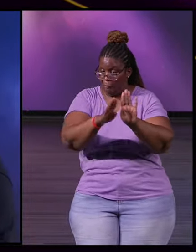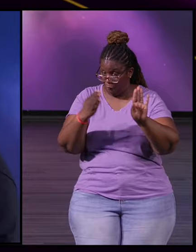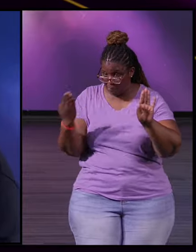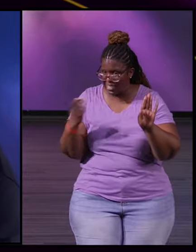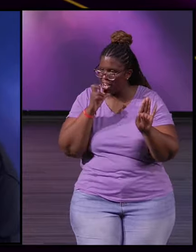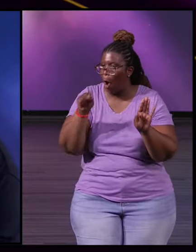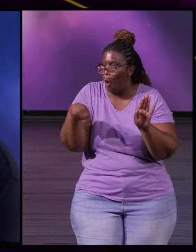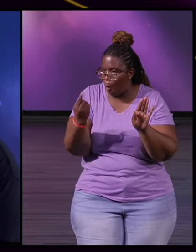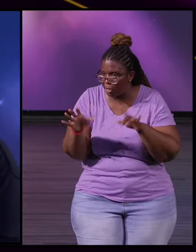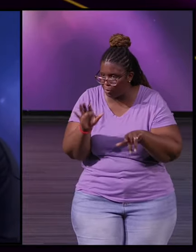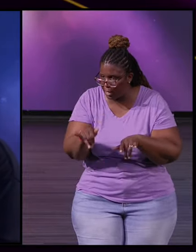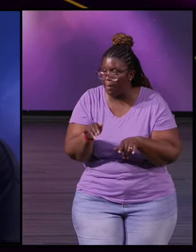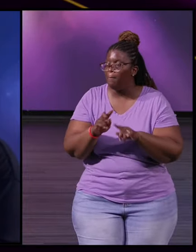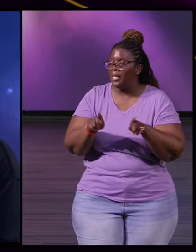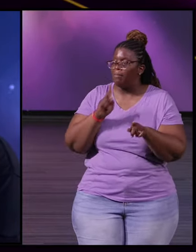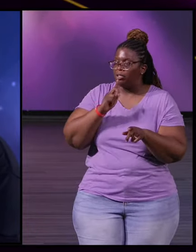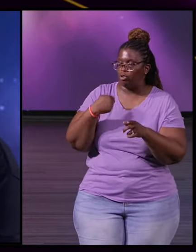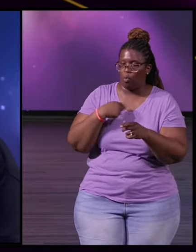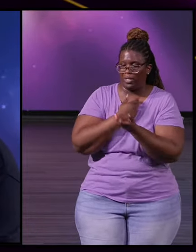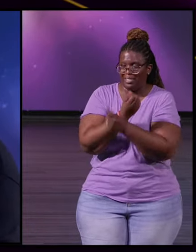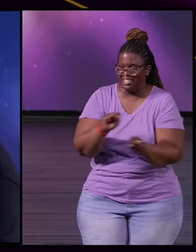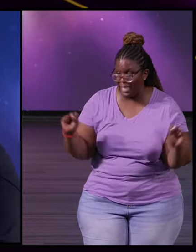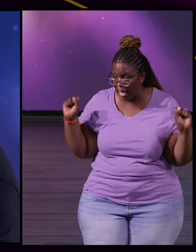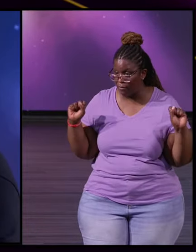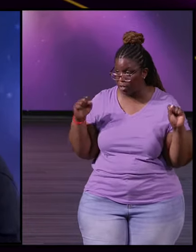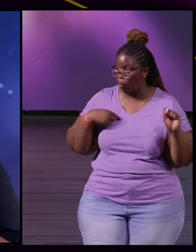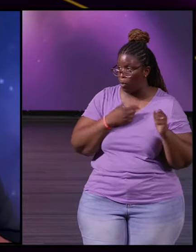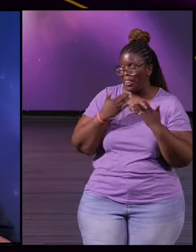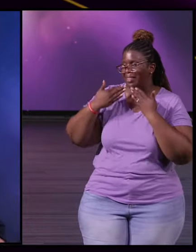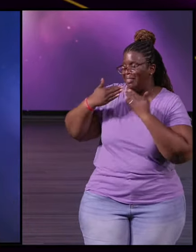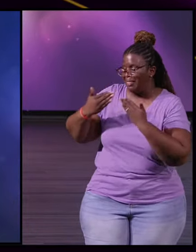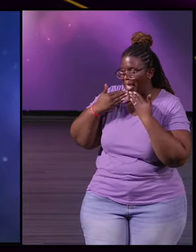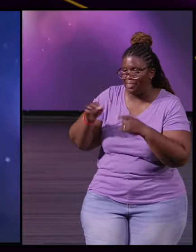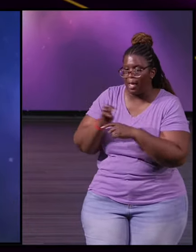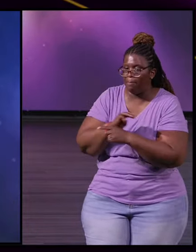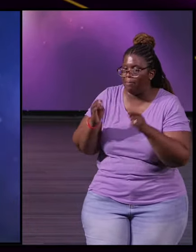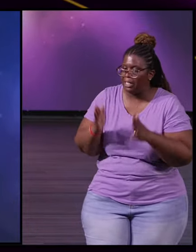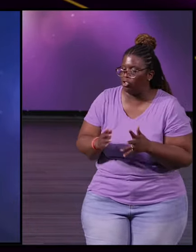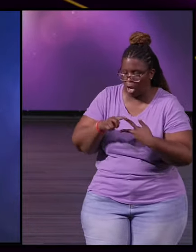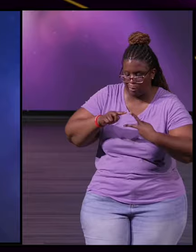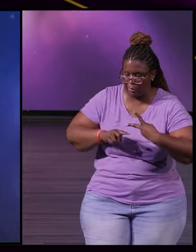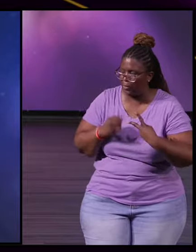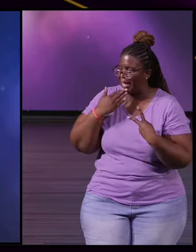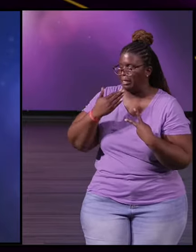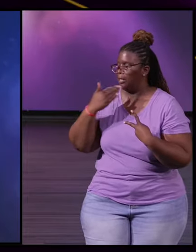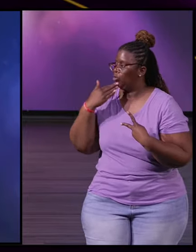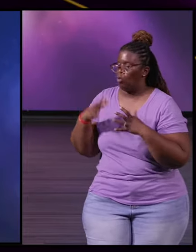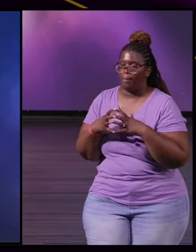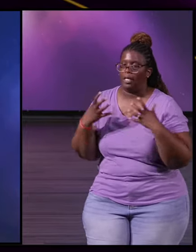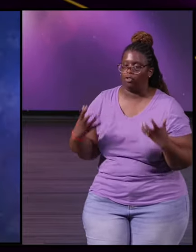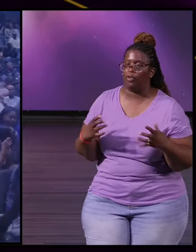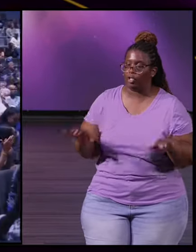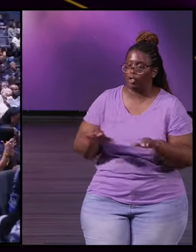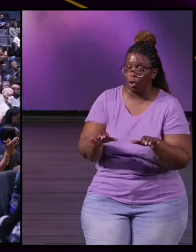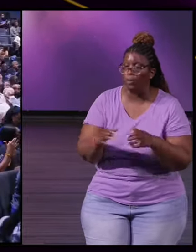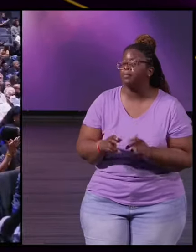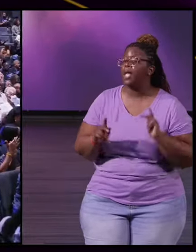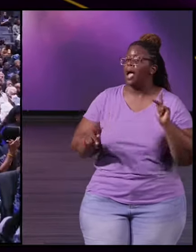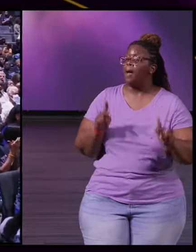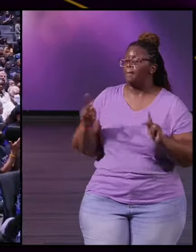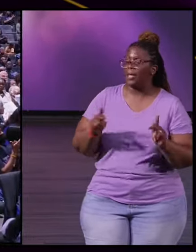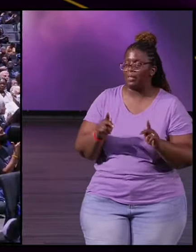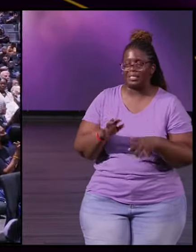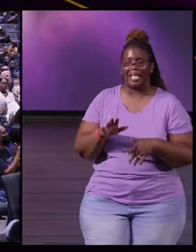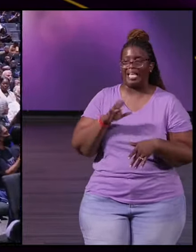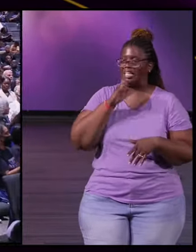they also make sure we are safe and secure. And so we just want to thank y'all for all that y'all do diligently, you know, and as people say, charge it to my